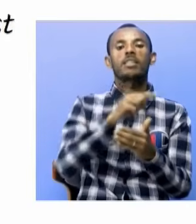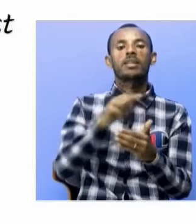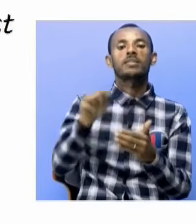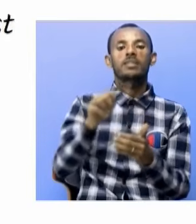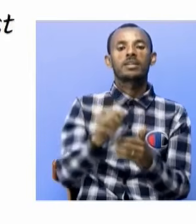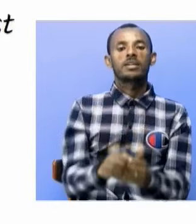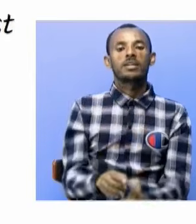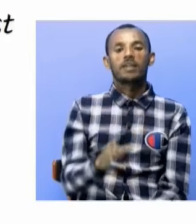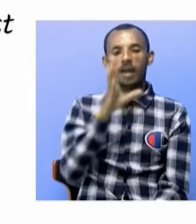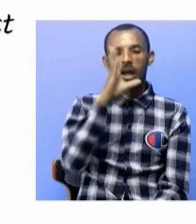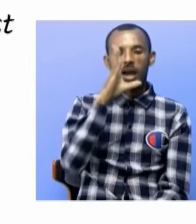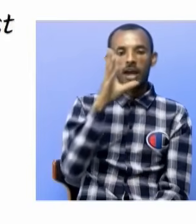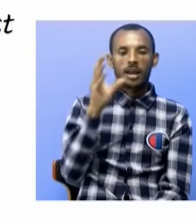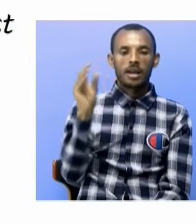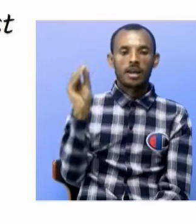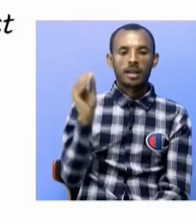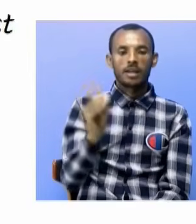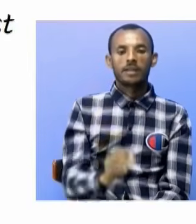And